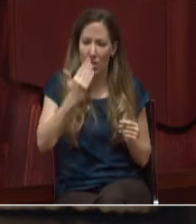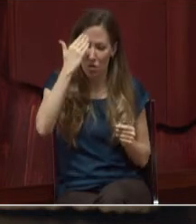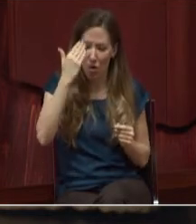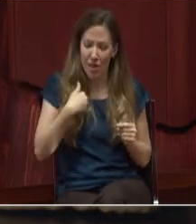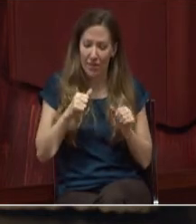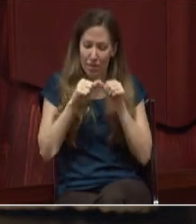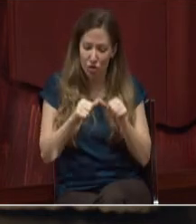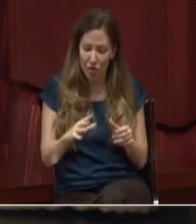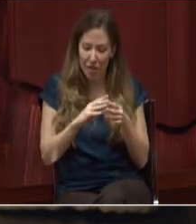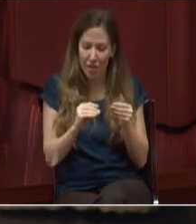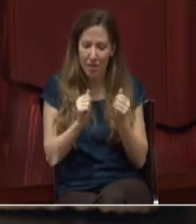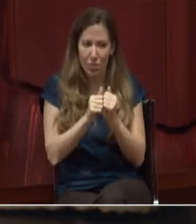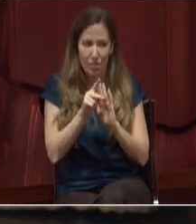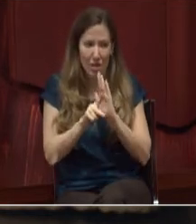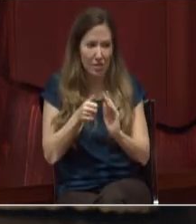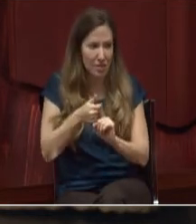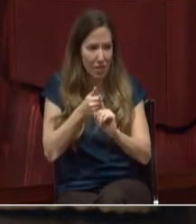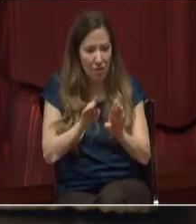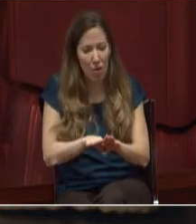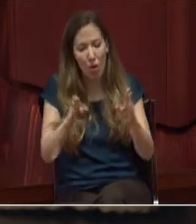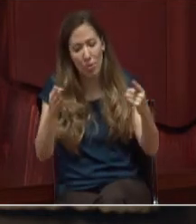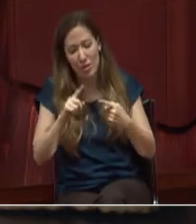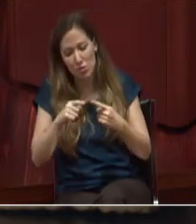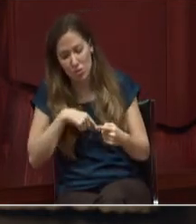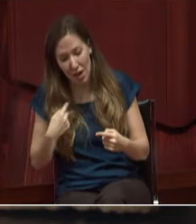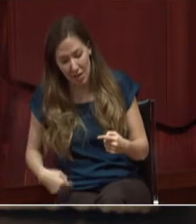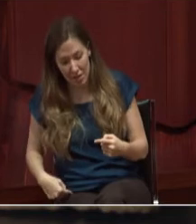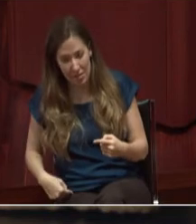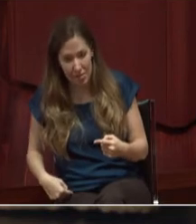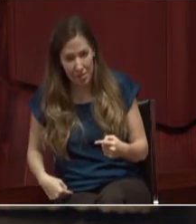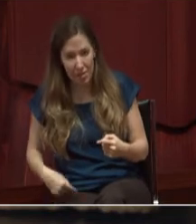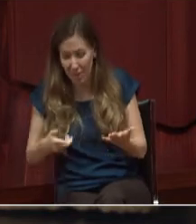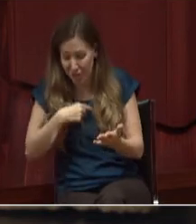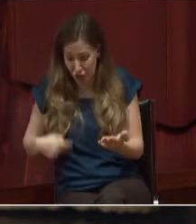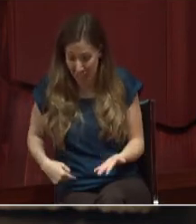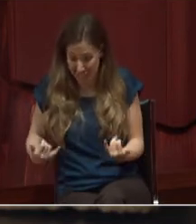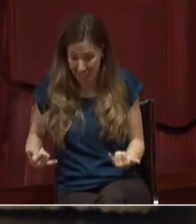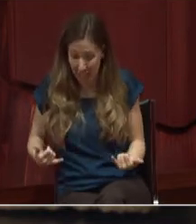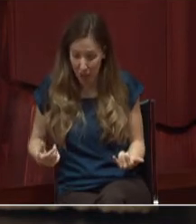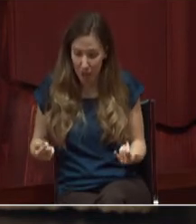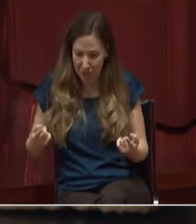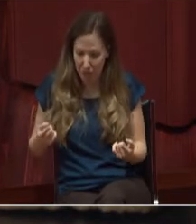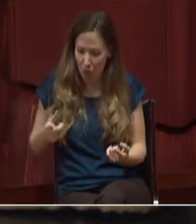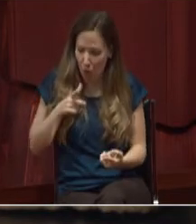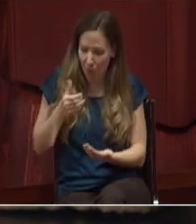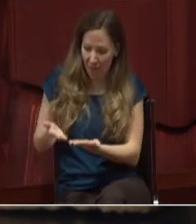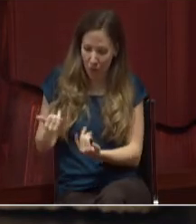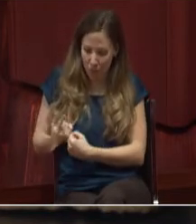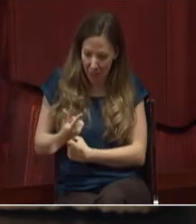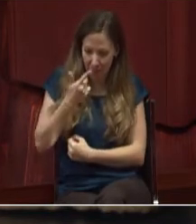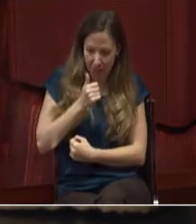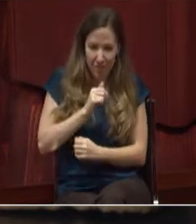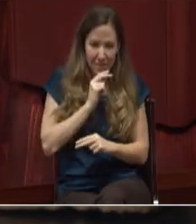themselves, the opening to China. I mean, China isn't where it is today without the opening to China in the Nixon administration. Arms control, arms